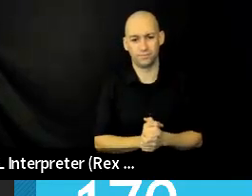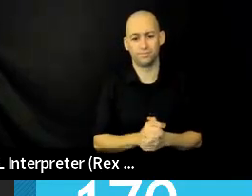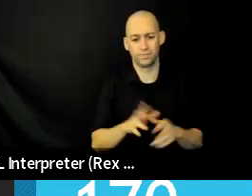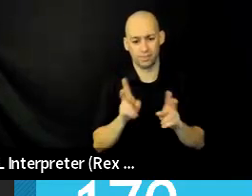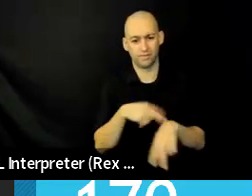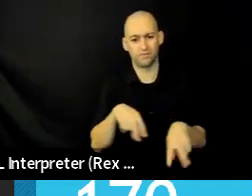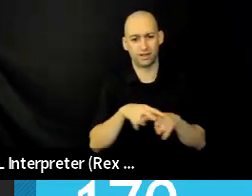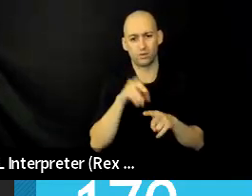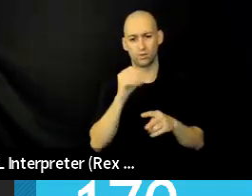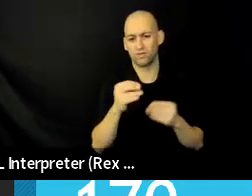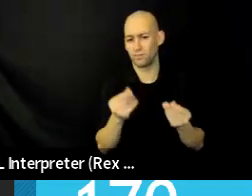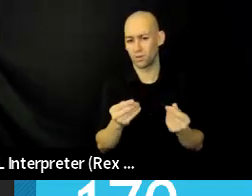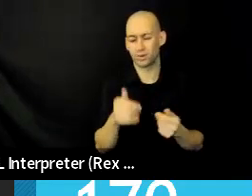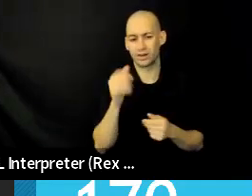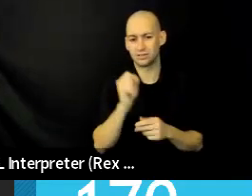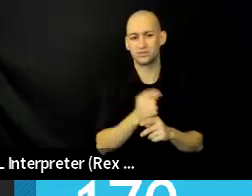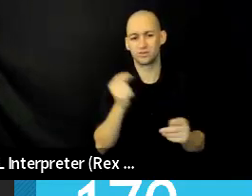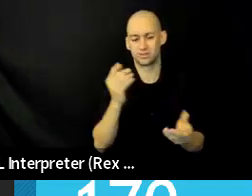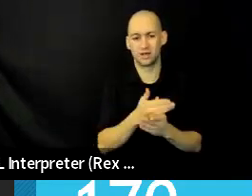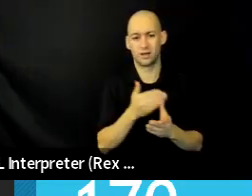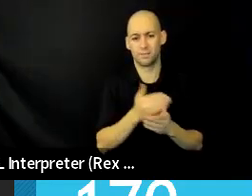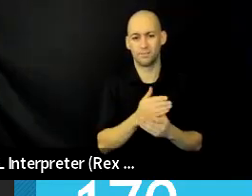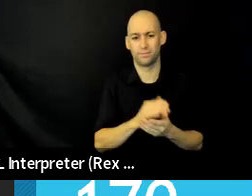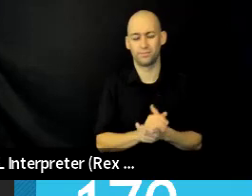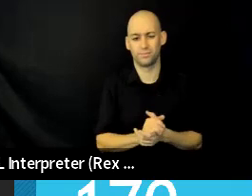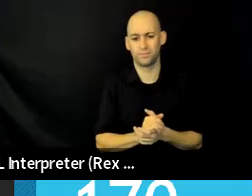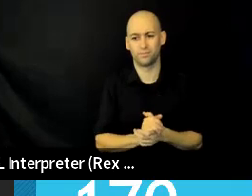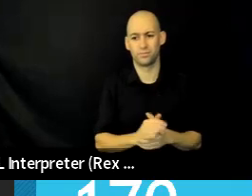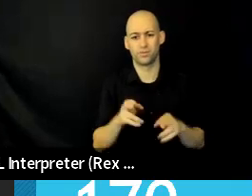property as a truck stop, with a road running through,